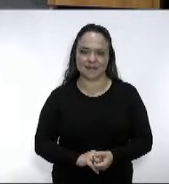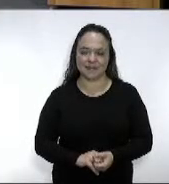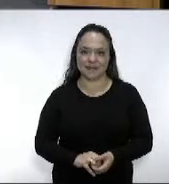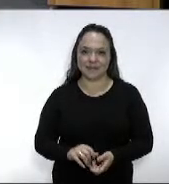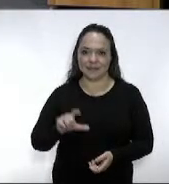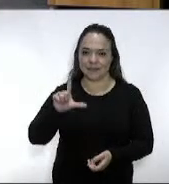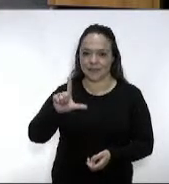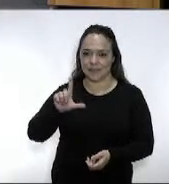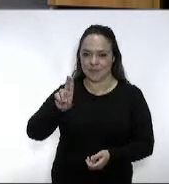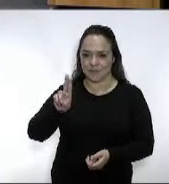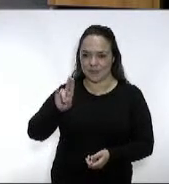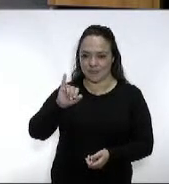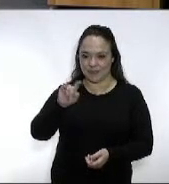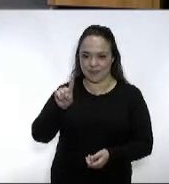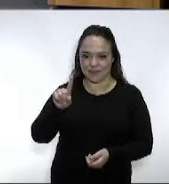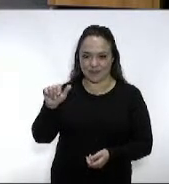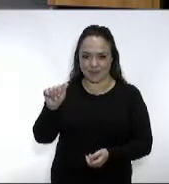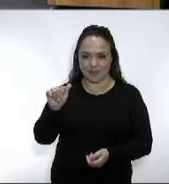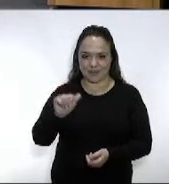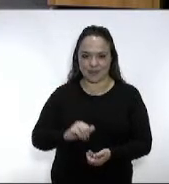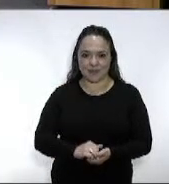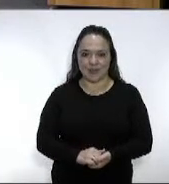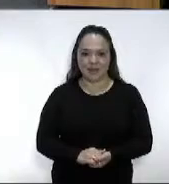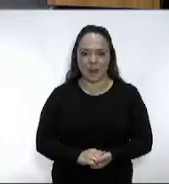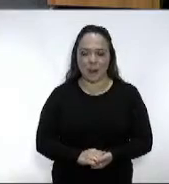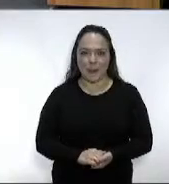Luísa Teixeira Carcavalo.